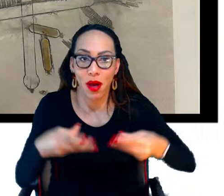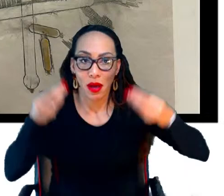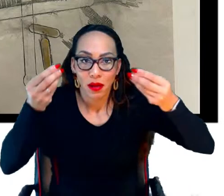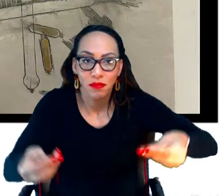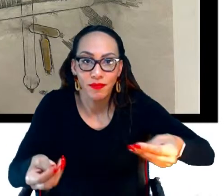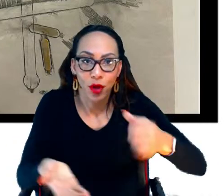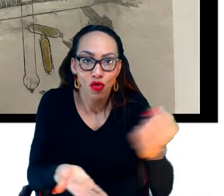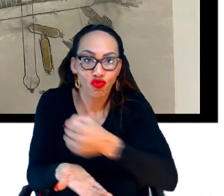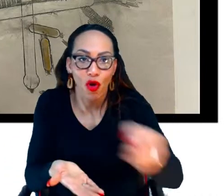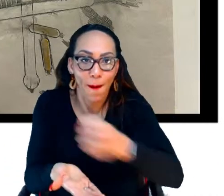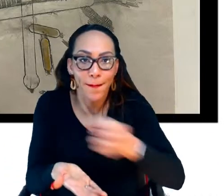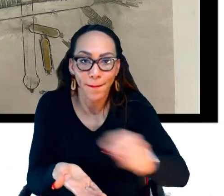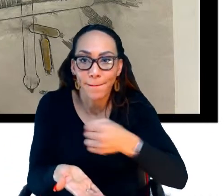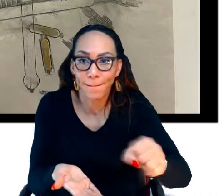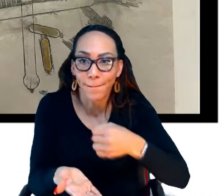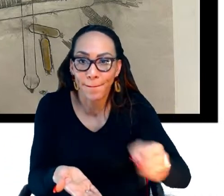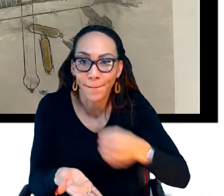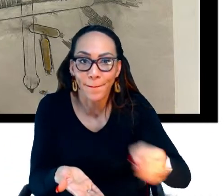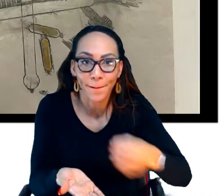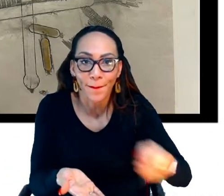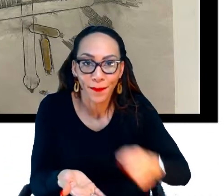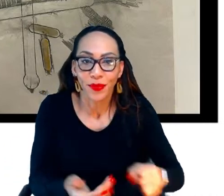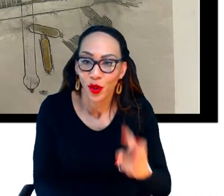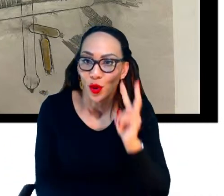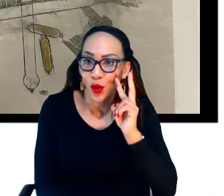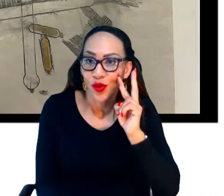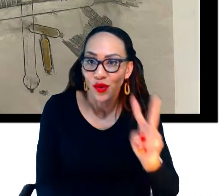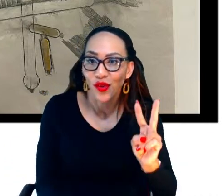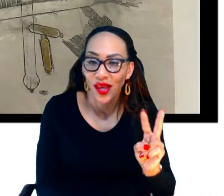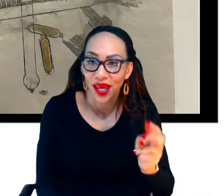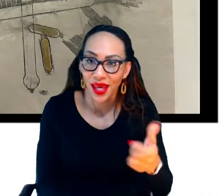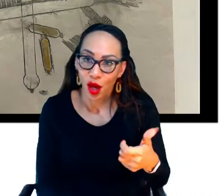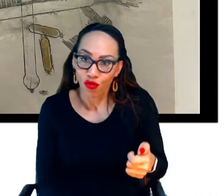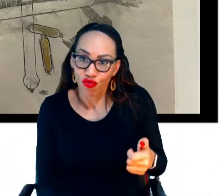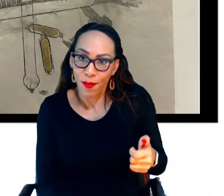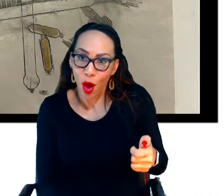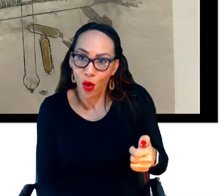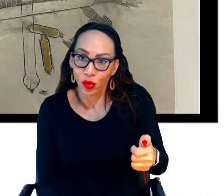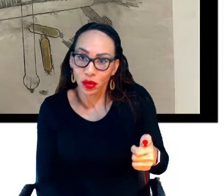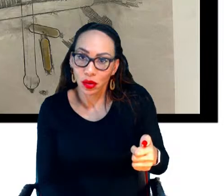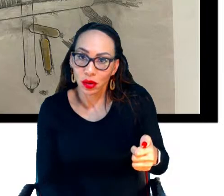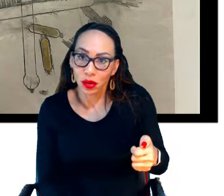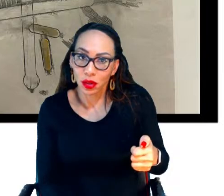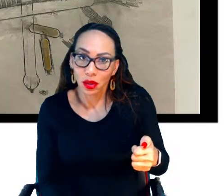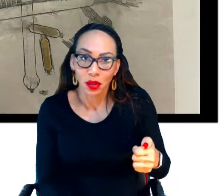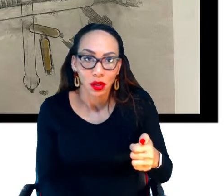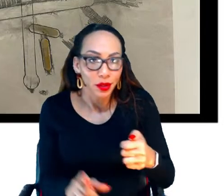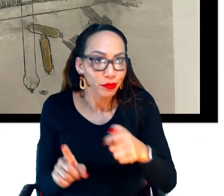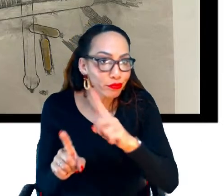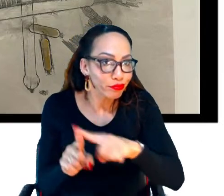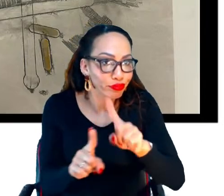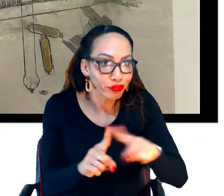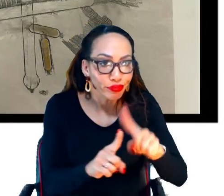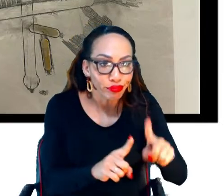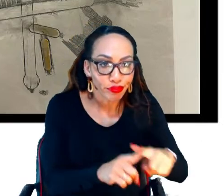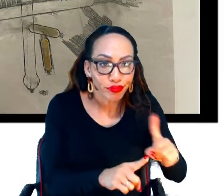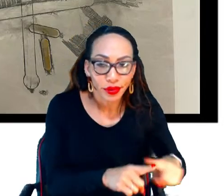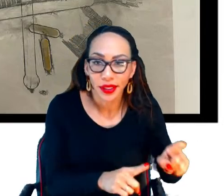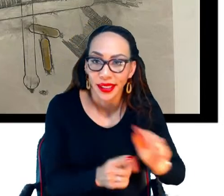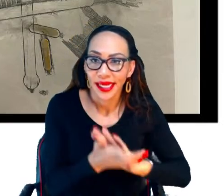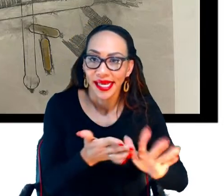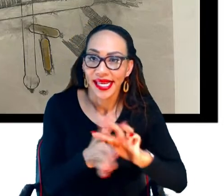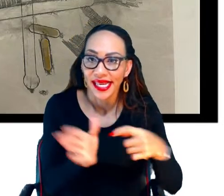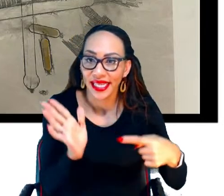remote stick, and there's bits of heat sinks there, and they've just used different parts. But it